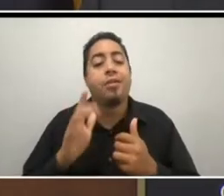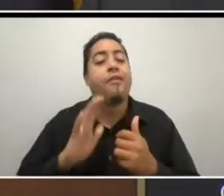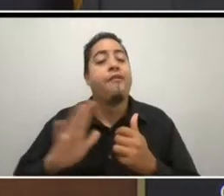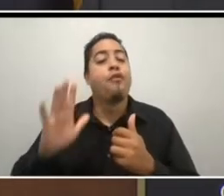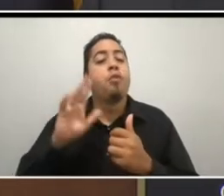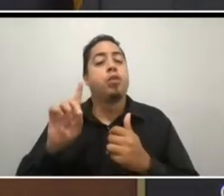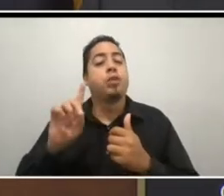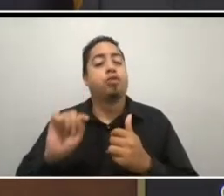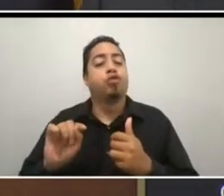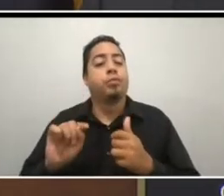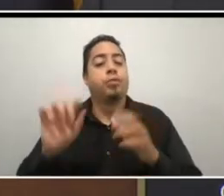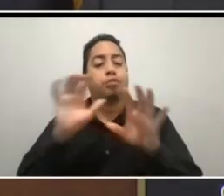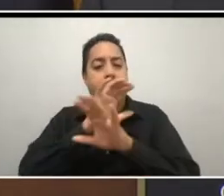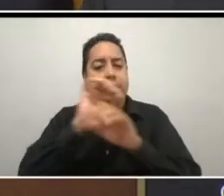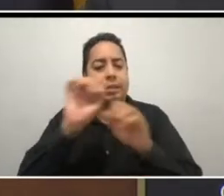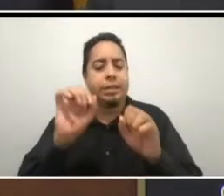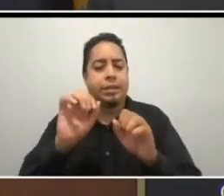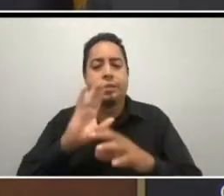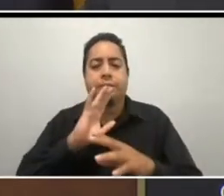5th.